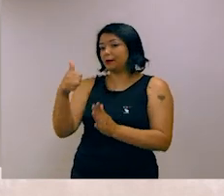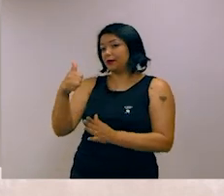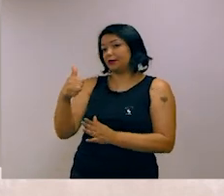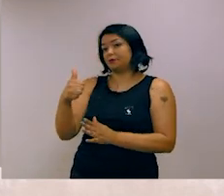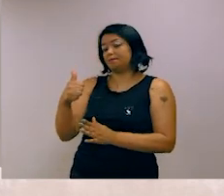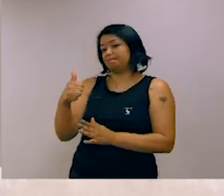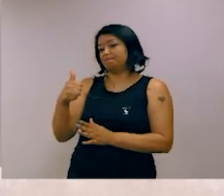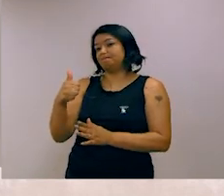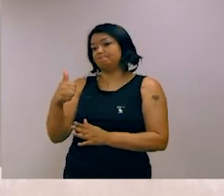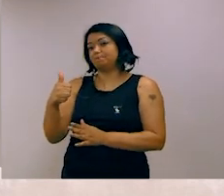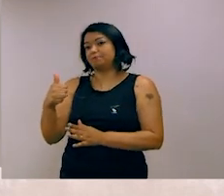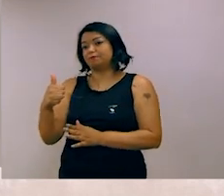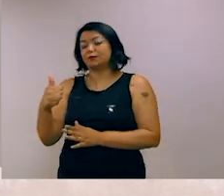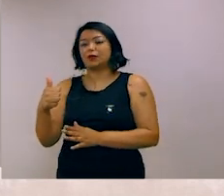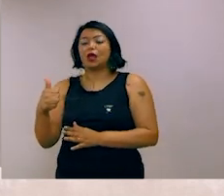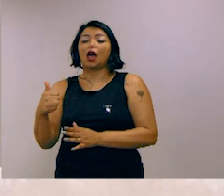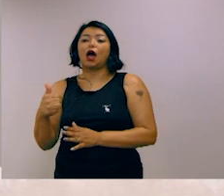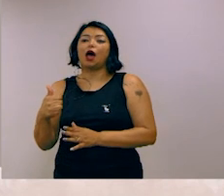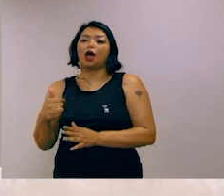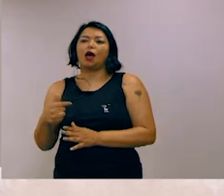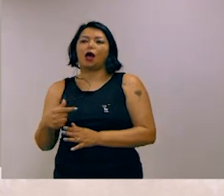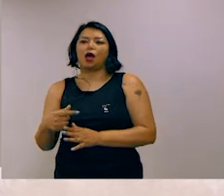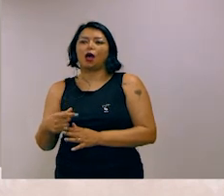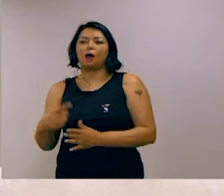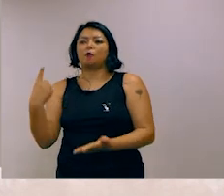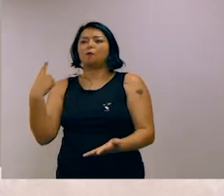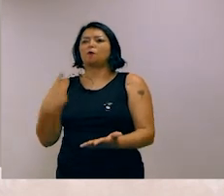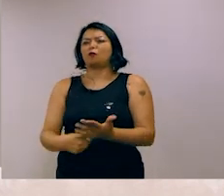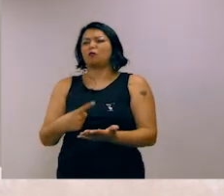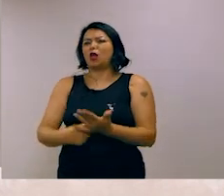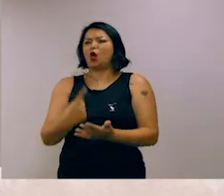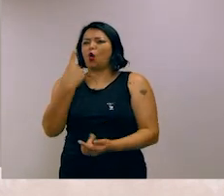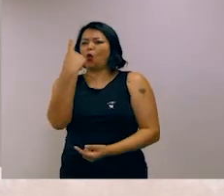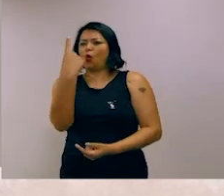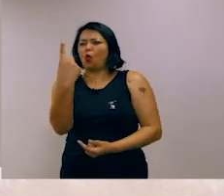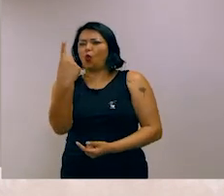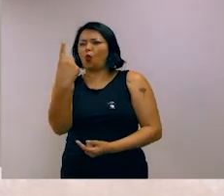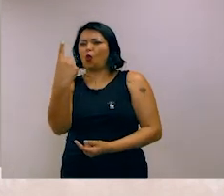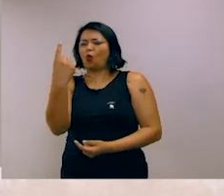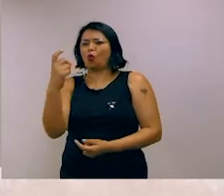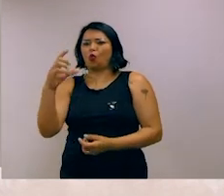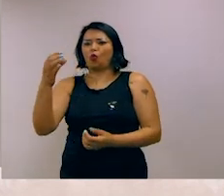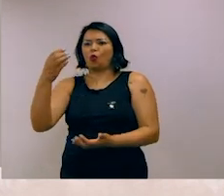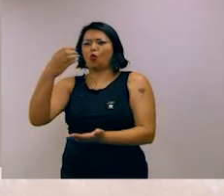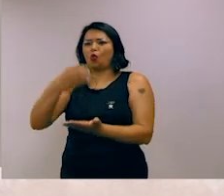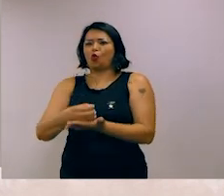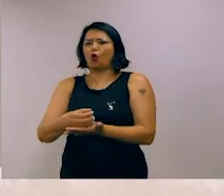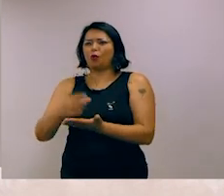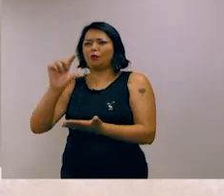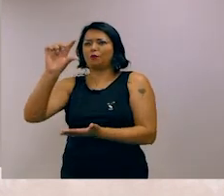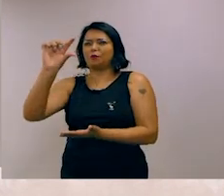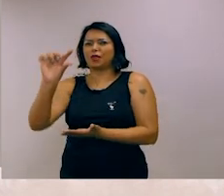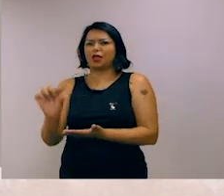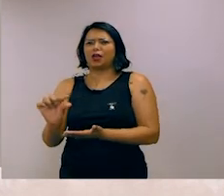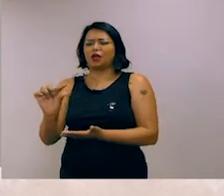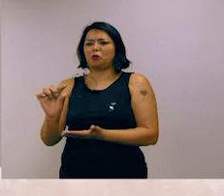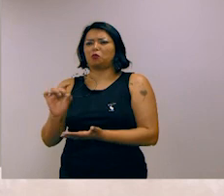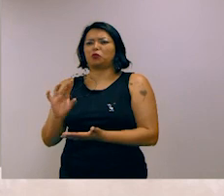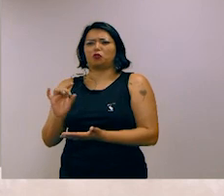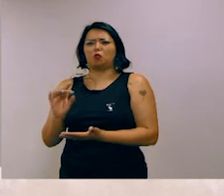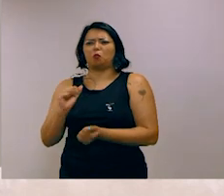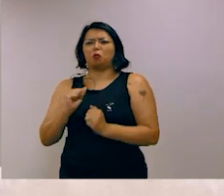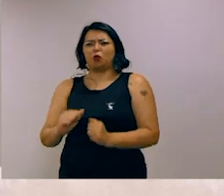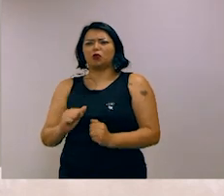size, right? So default is a very common nudge, and setting a smaller cup size